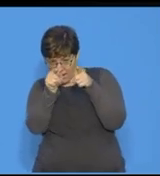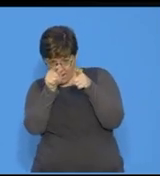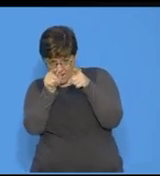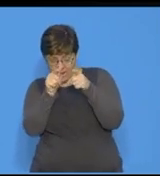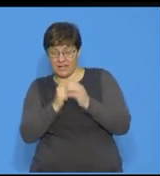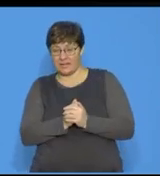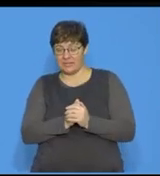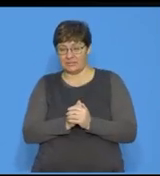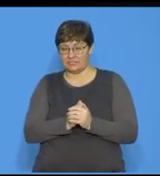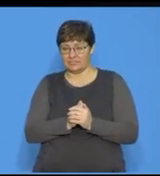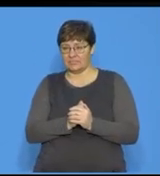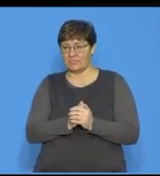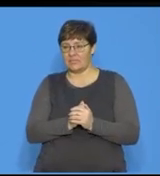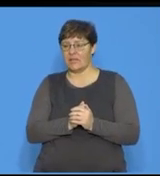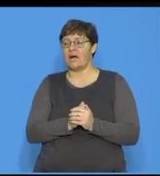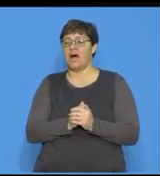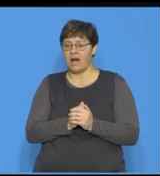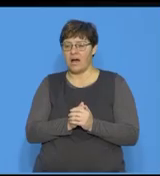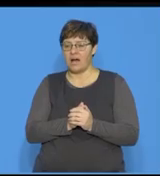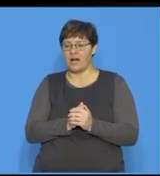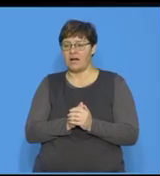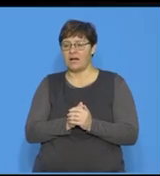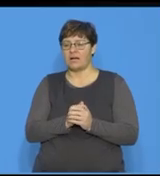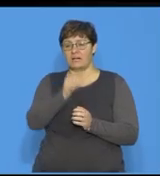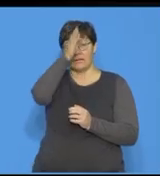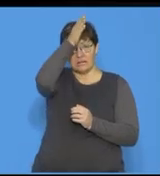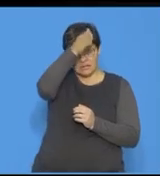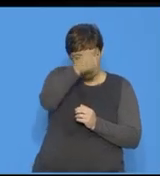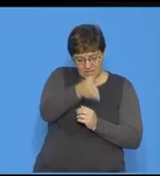read across, and we can see that